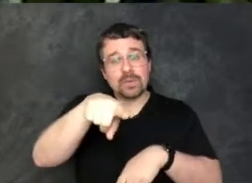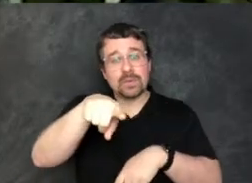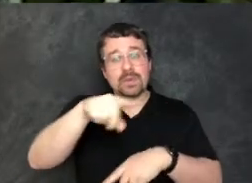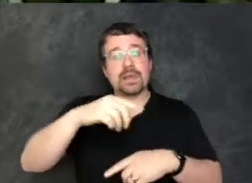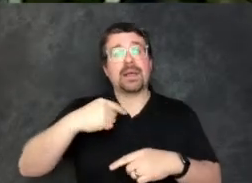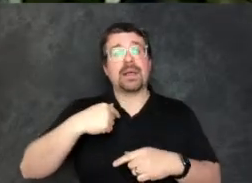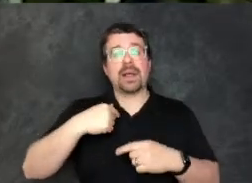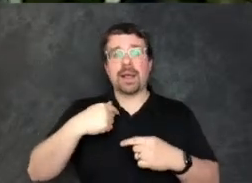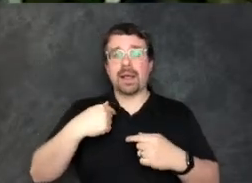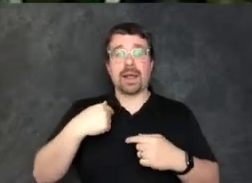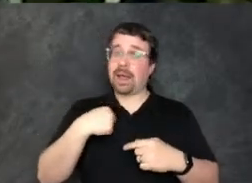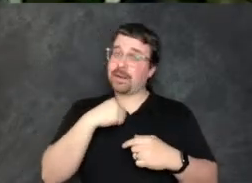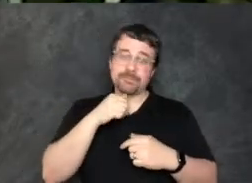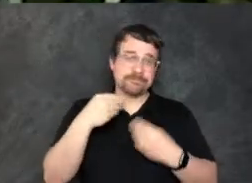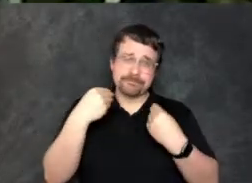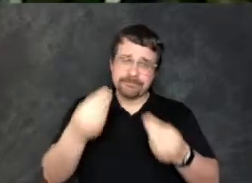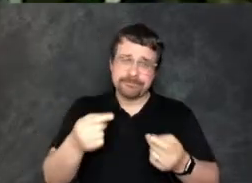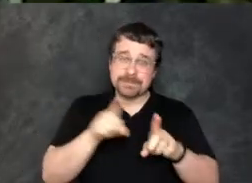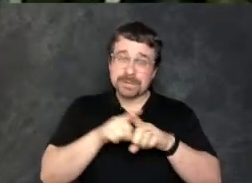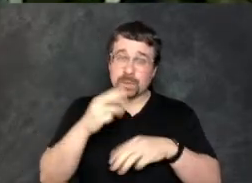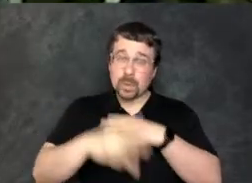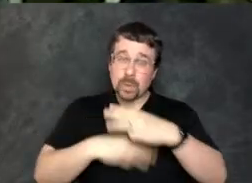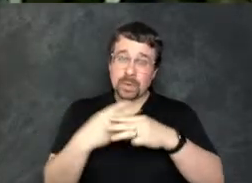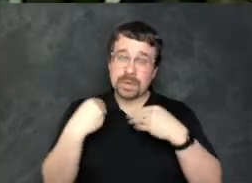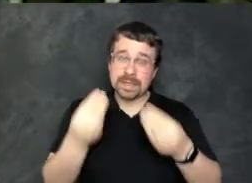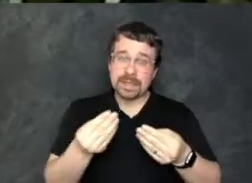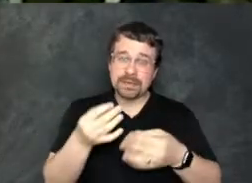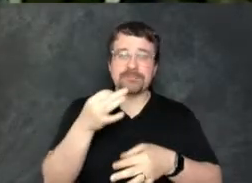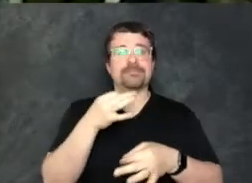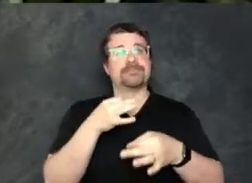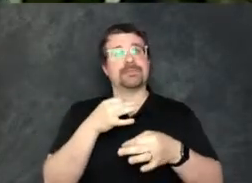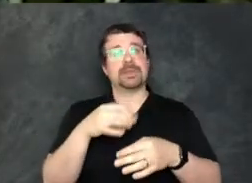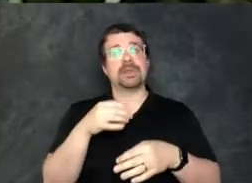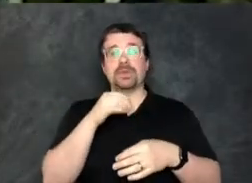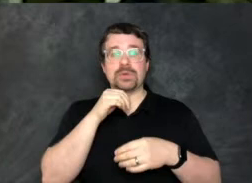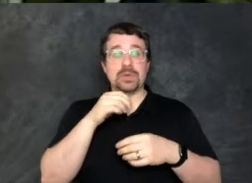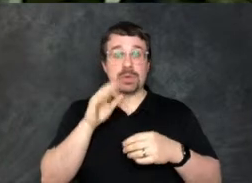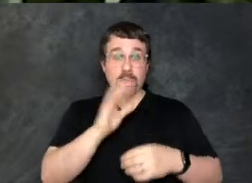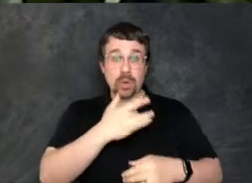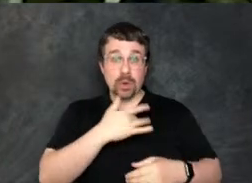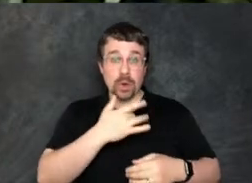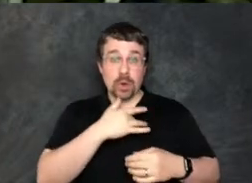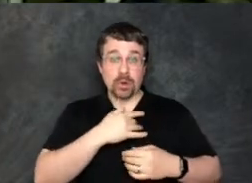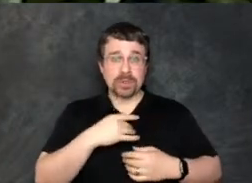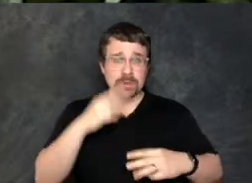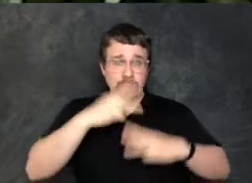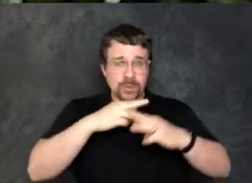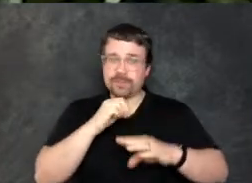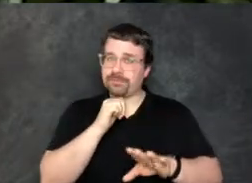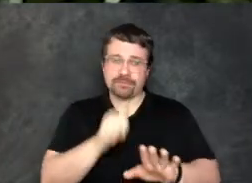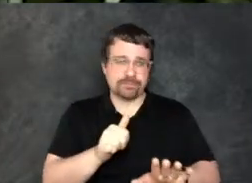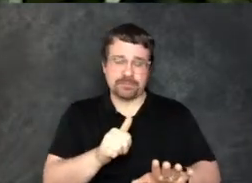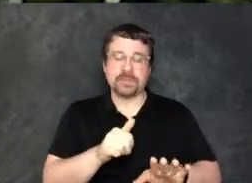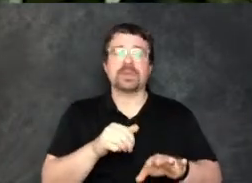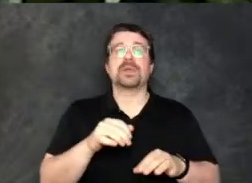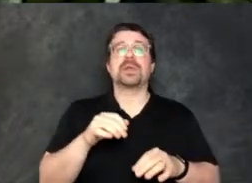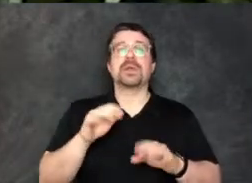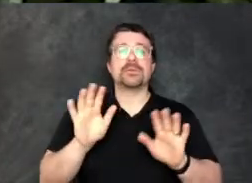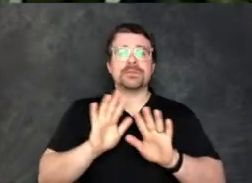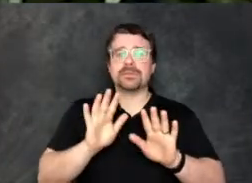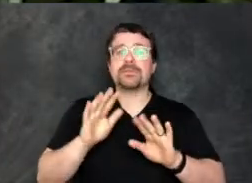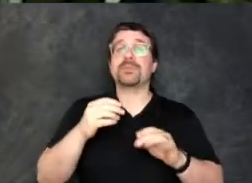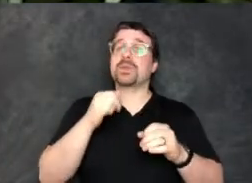My peace I give to you. I do not give to you as the world gives. Do not let your hearts be